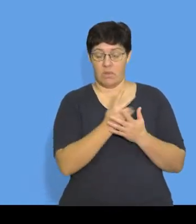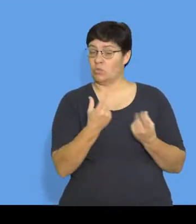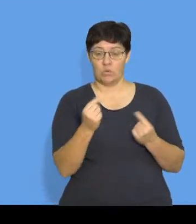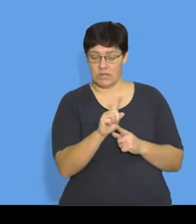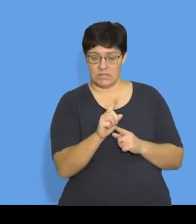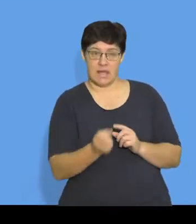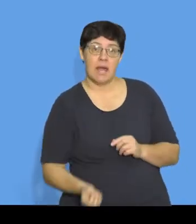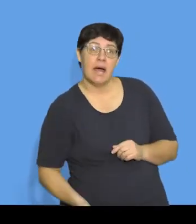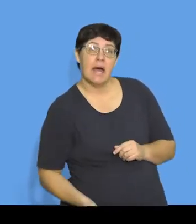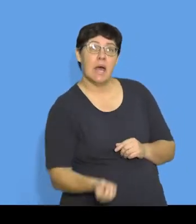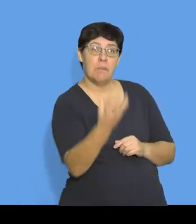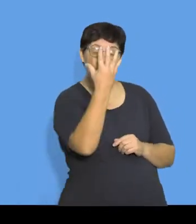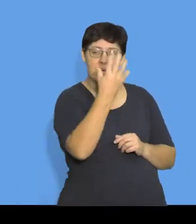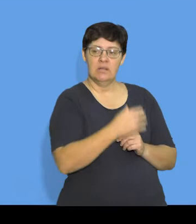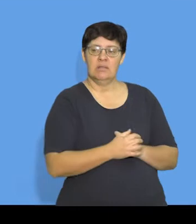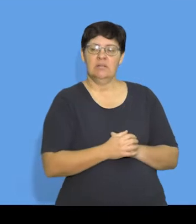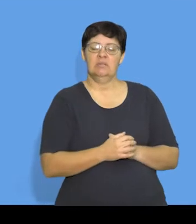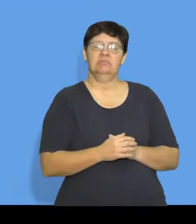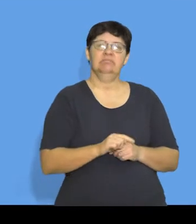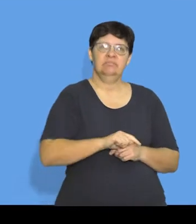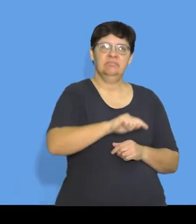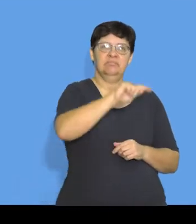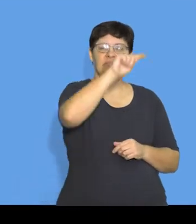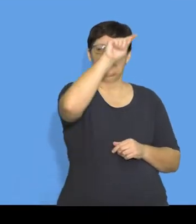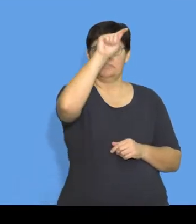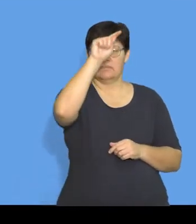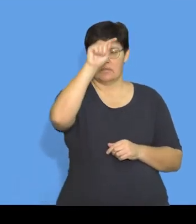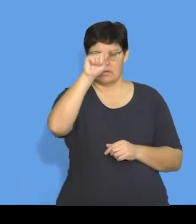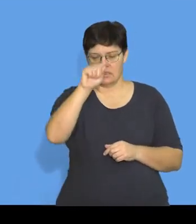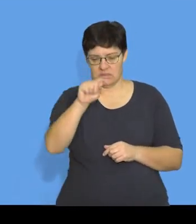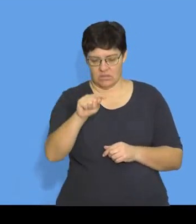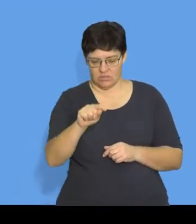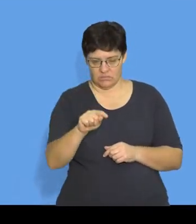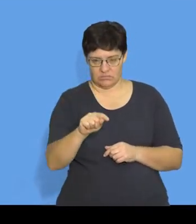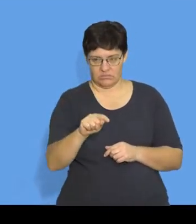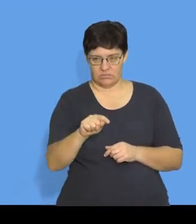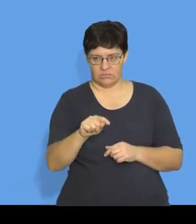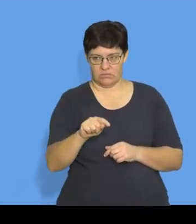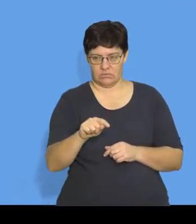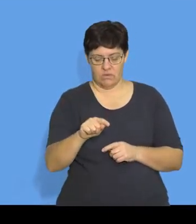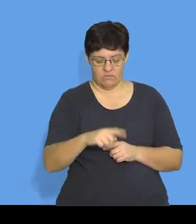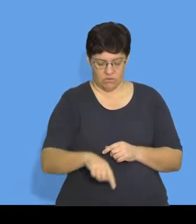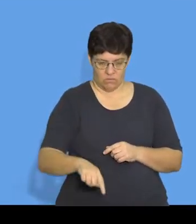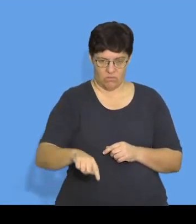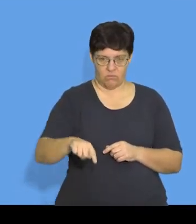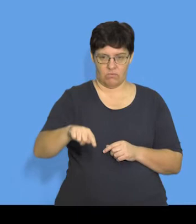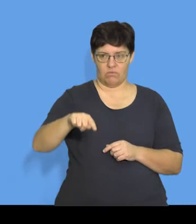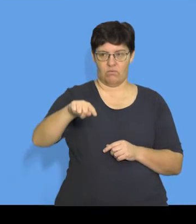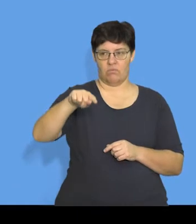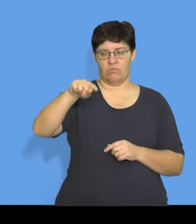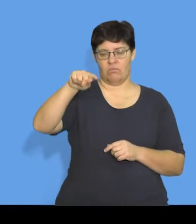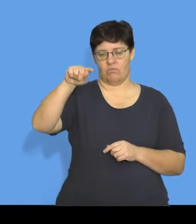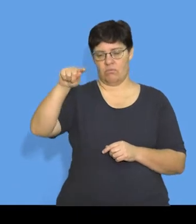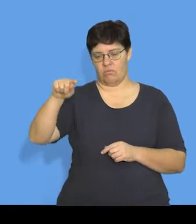a position. It goes up, it slows down, it comes down, it hits the floor, it